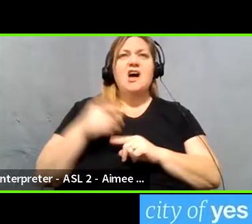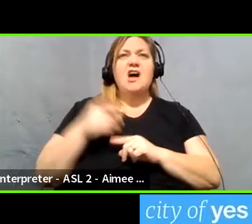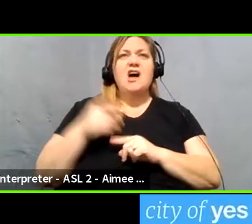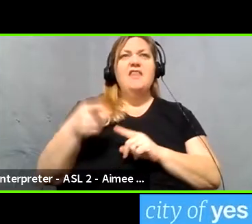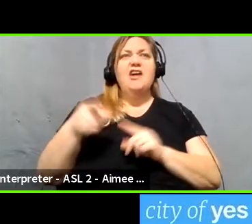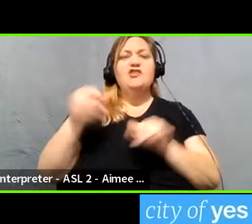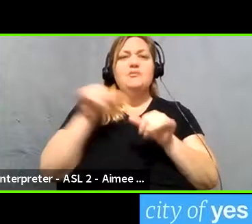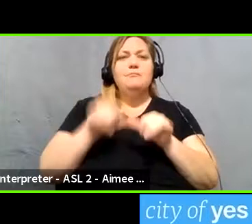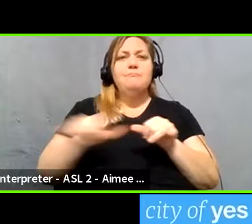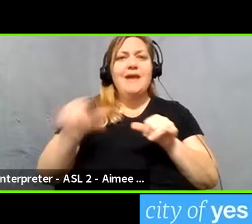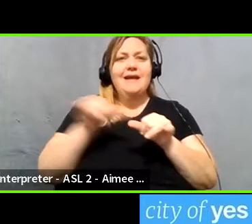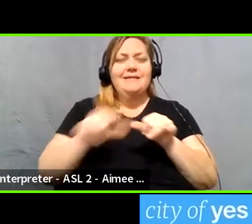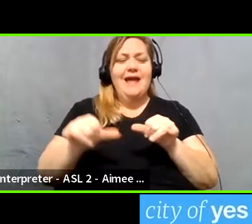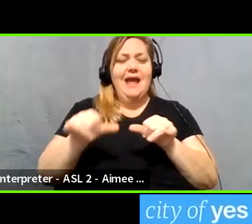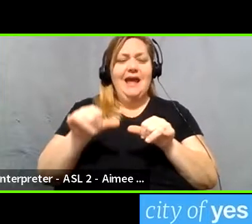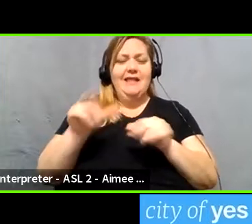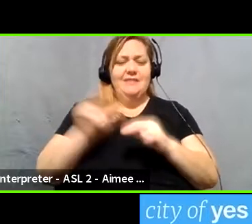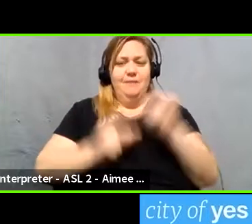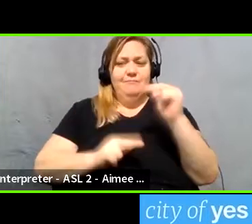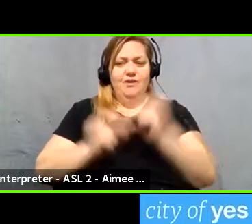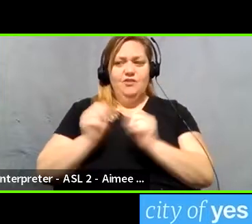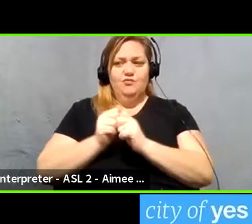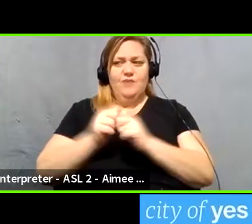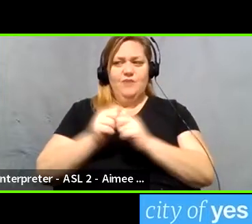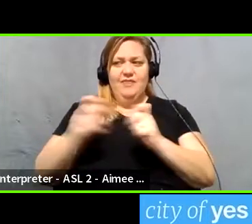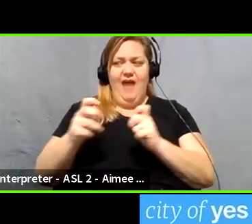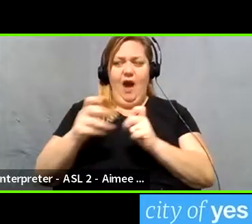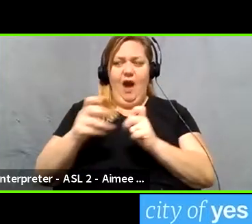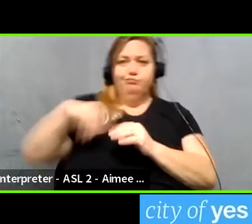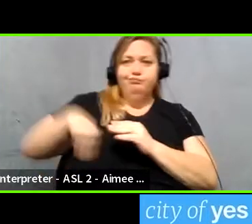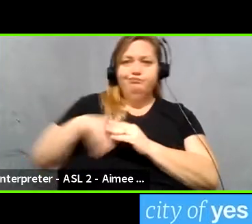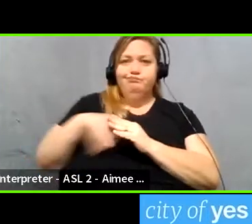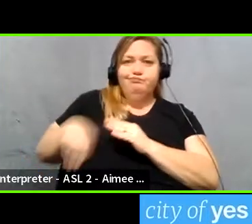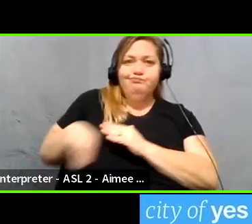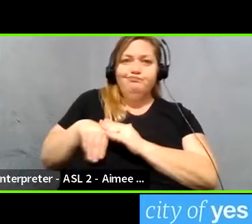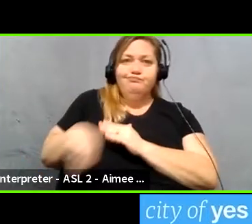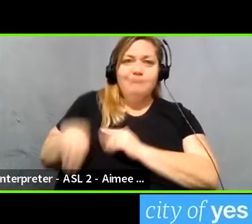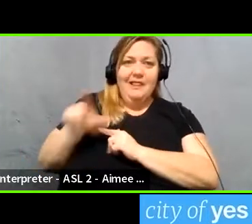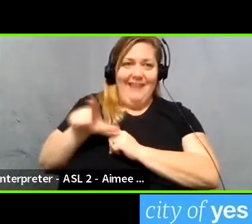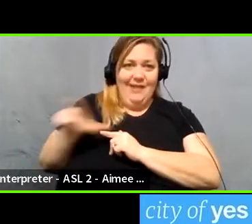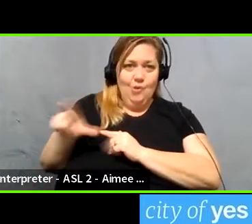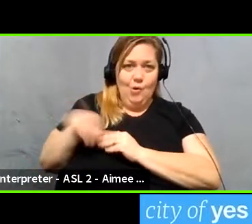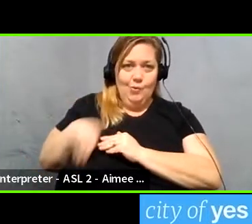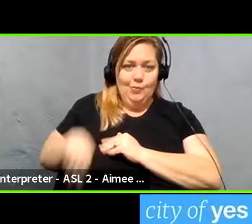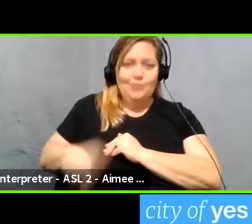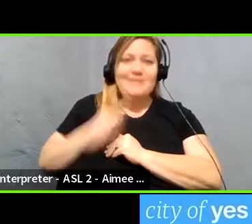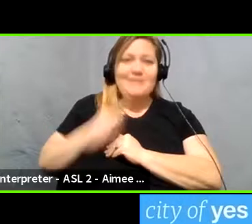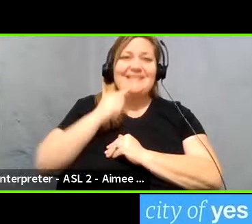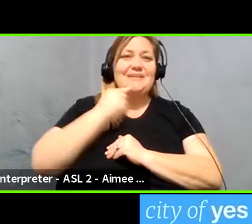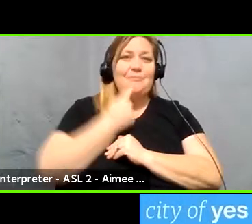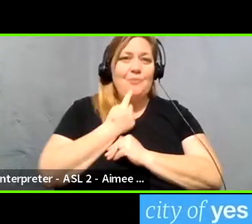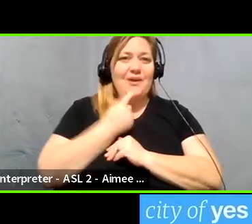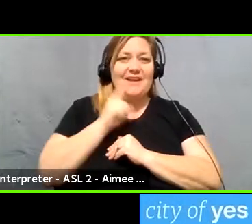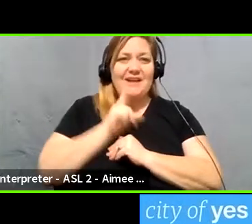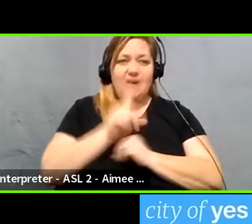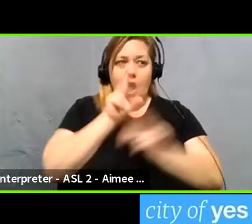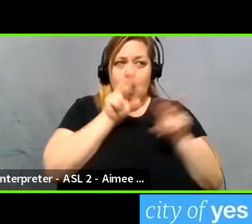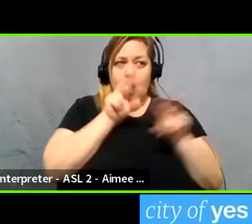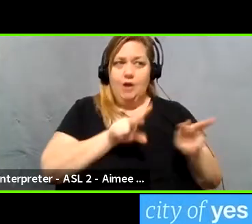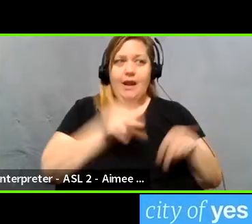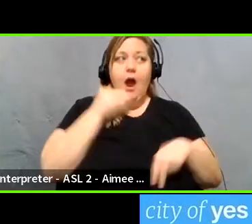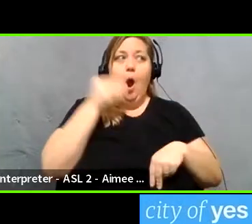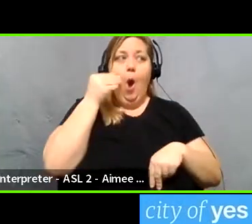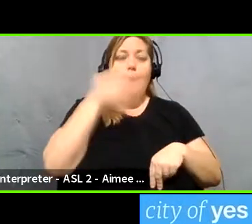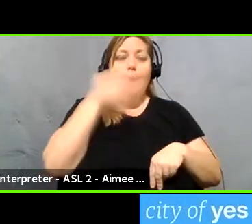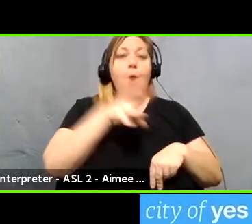the buildings without filling anyone's pocket in any landlord's pocket. So it's disappointing. You're not looking at home ownership